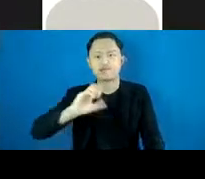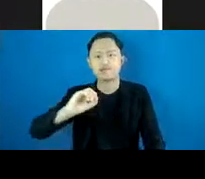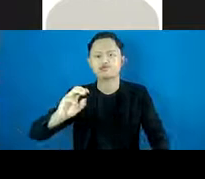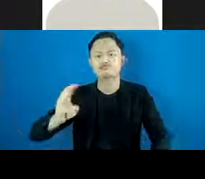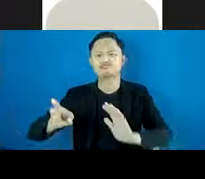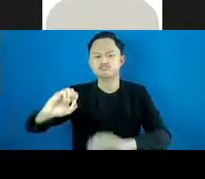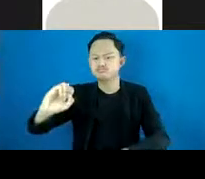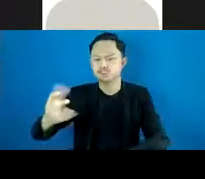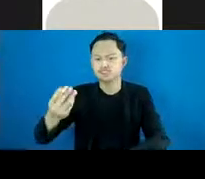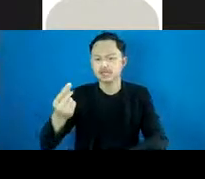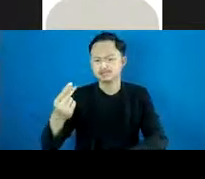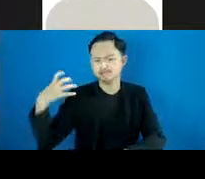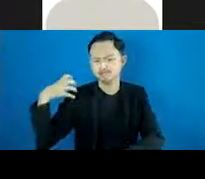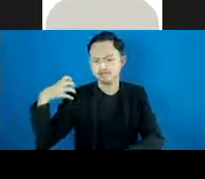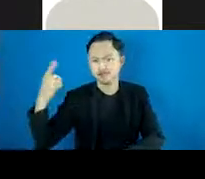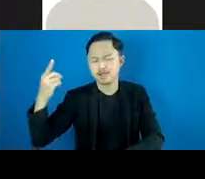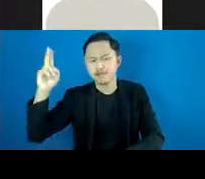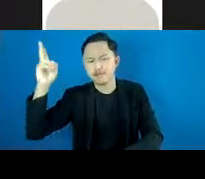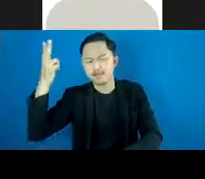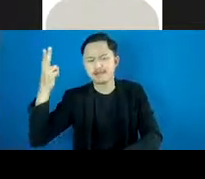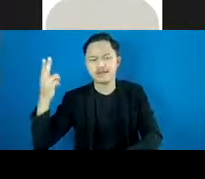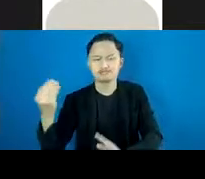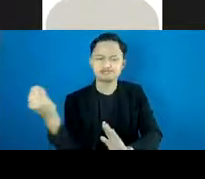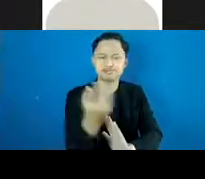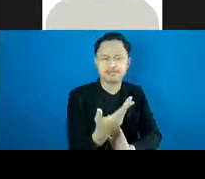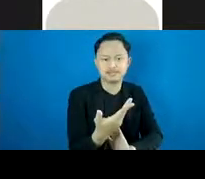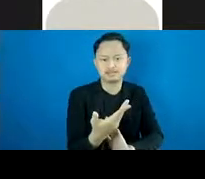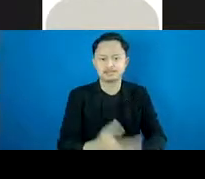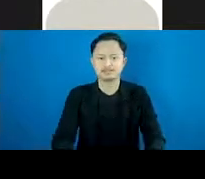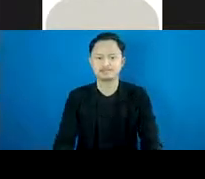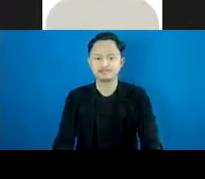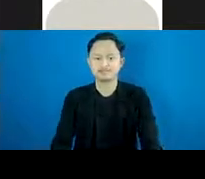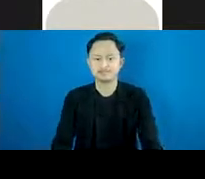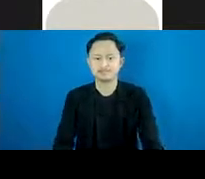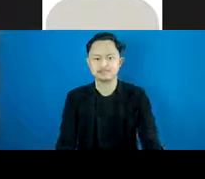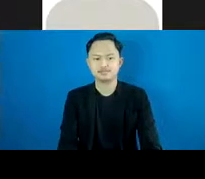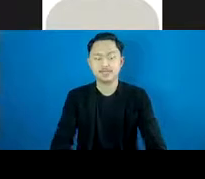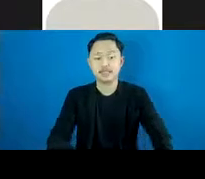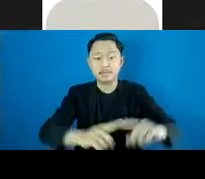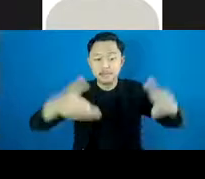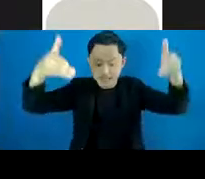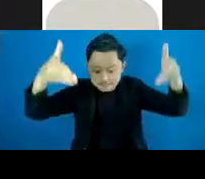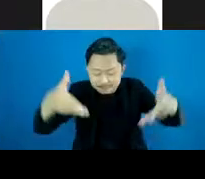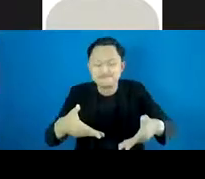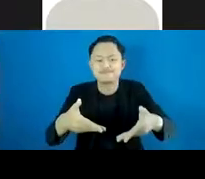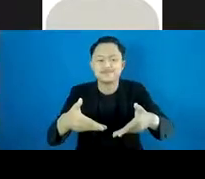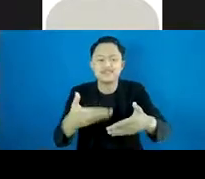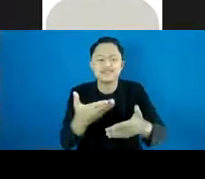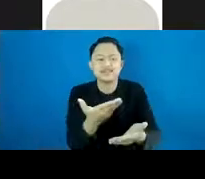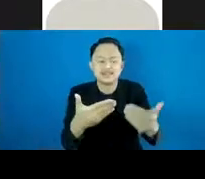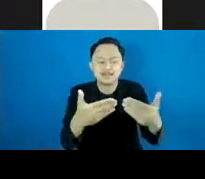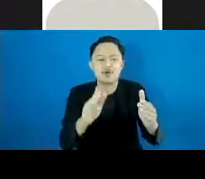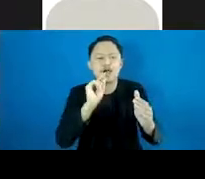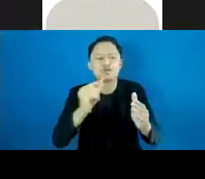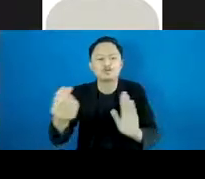of the task reduced. Then the provincial governments have also come forward to offer additional subsidy for